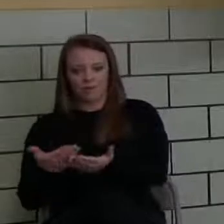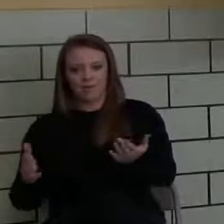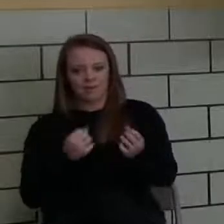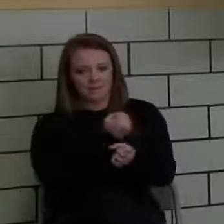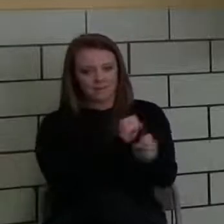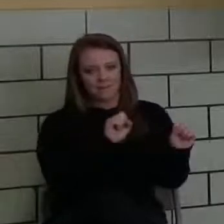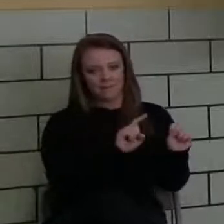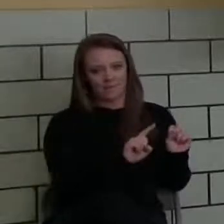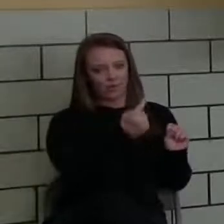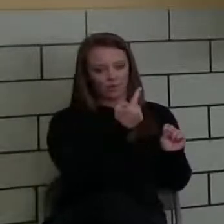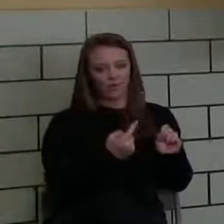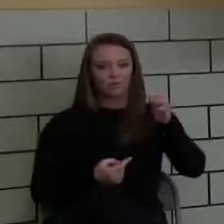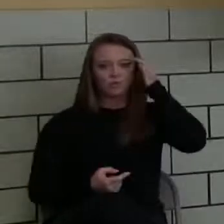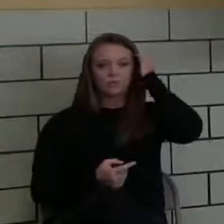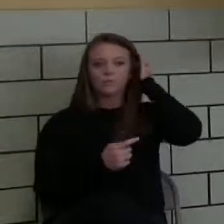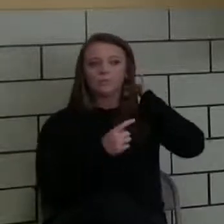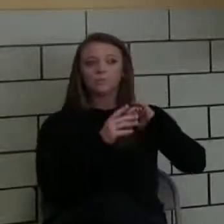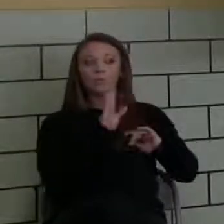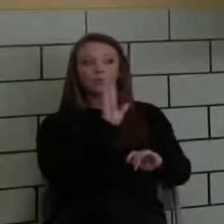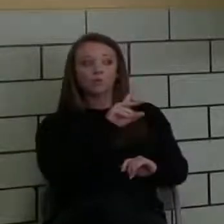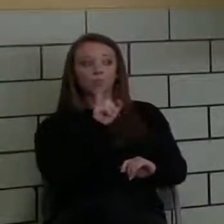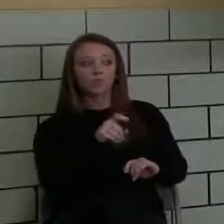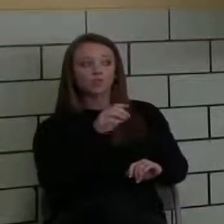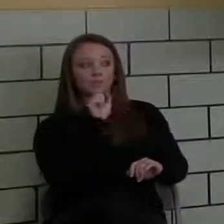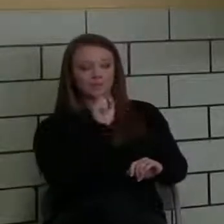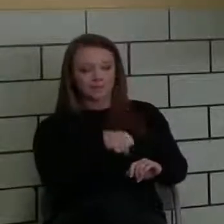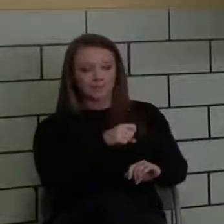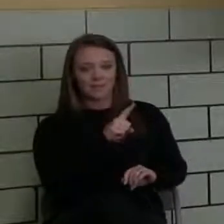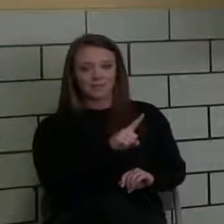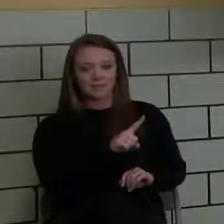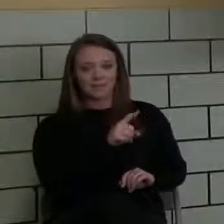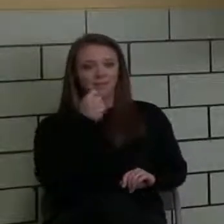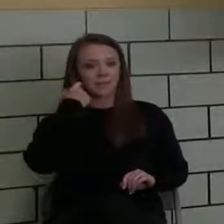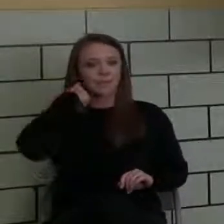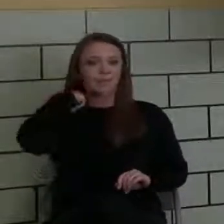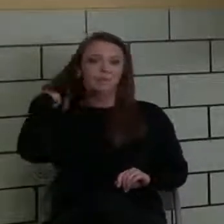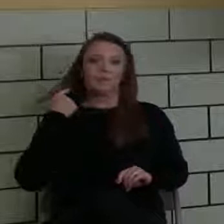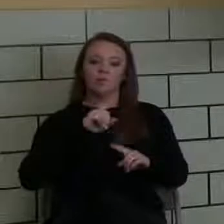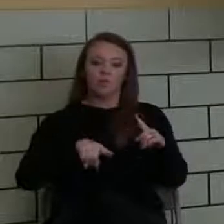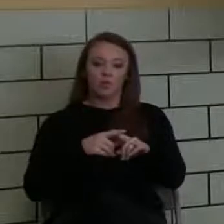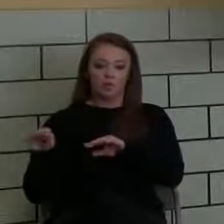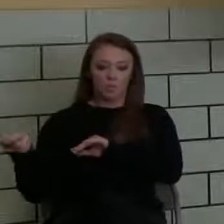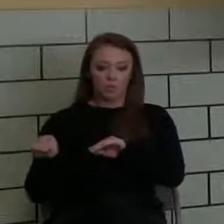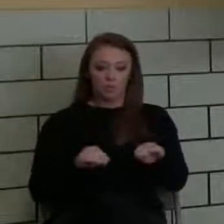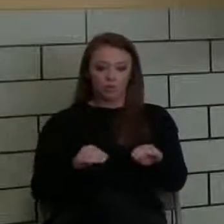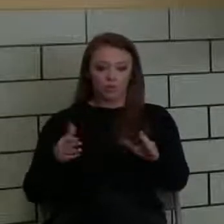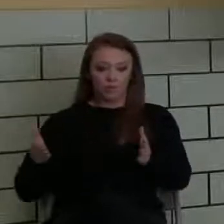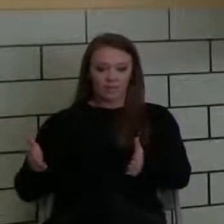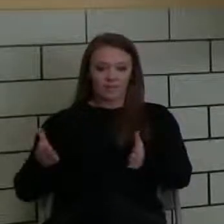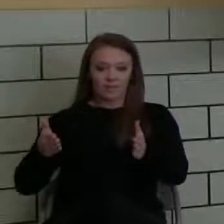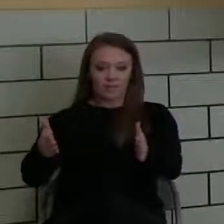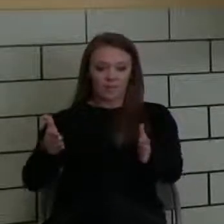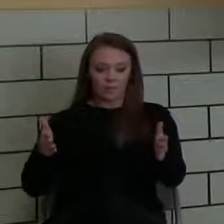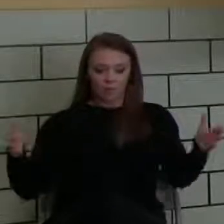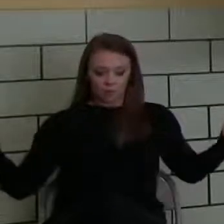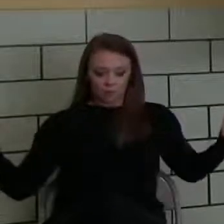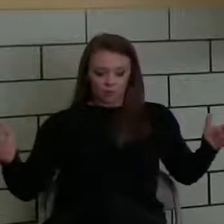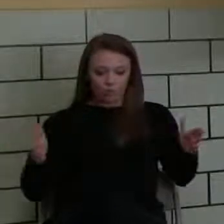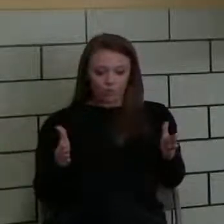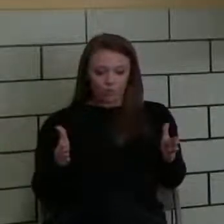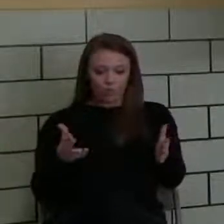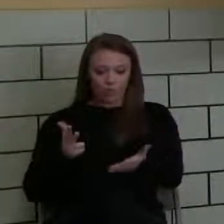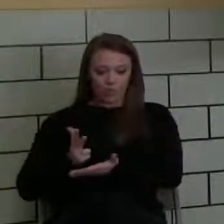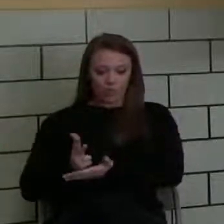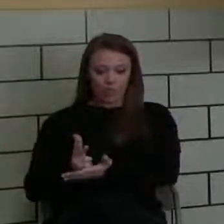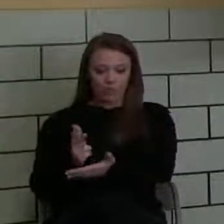Okay, so to your question, yes. Part of this, as you move the curb lines in, move the parked cars closer to the